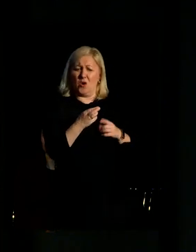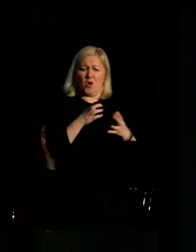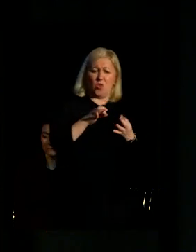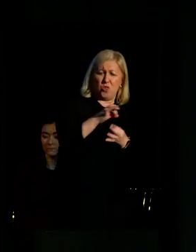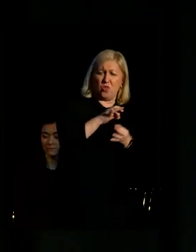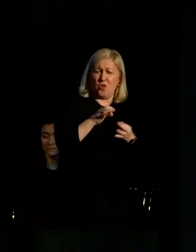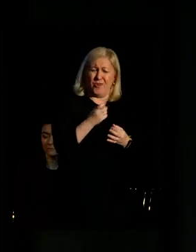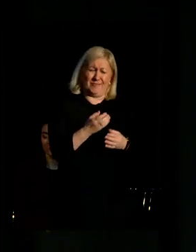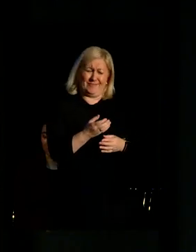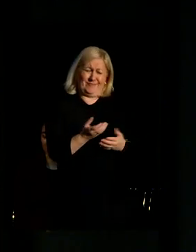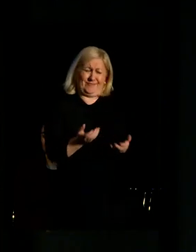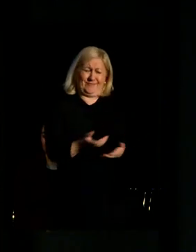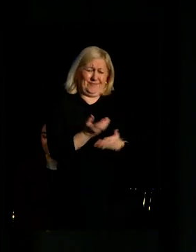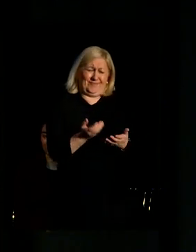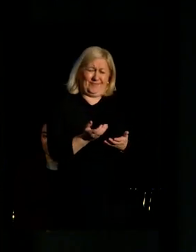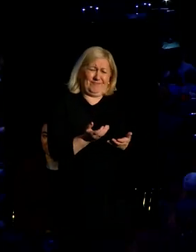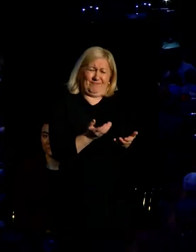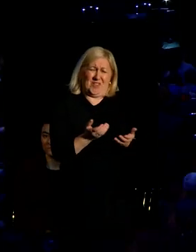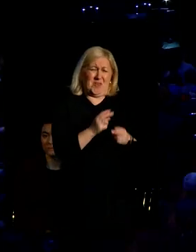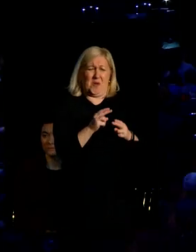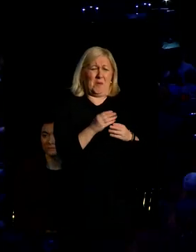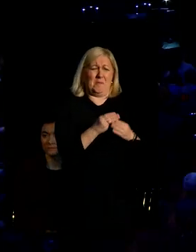or trivialized.